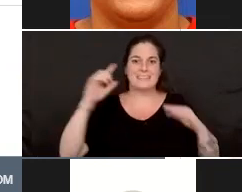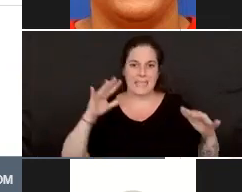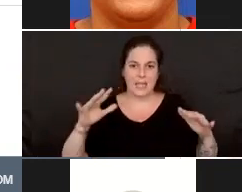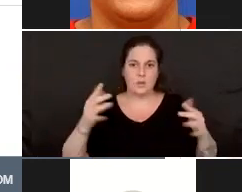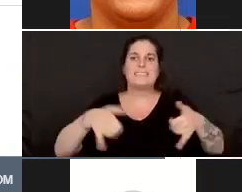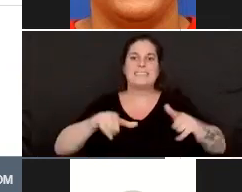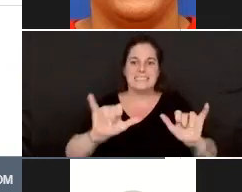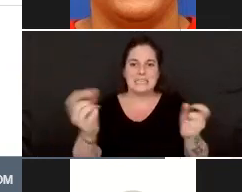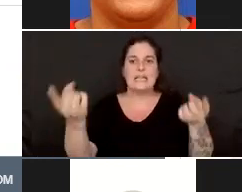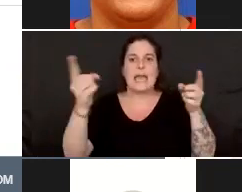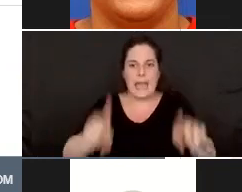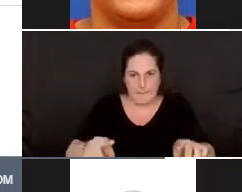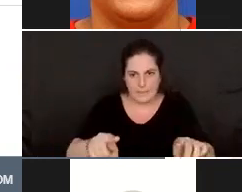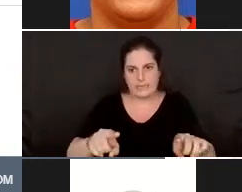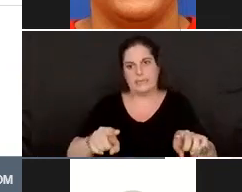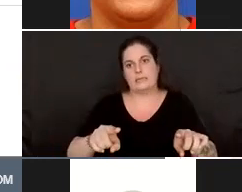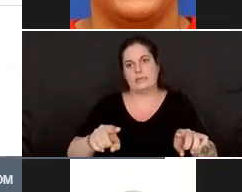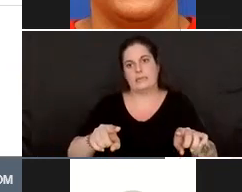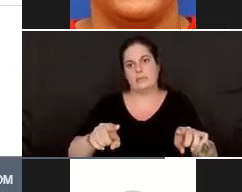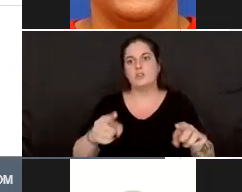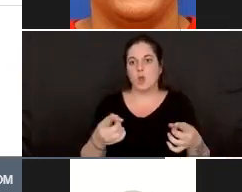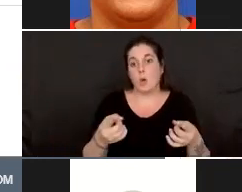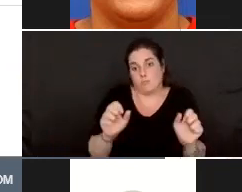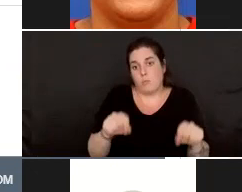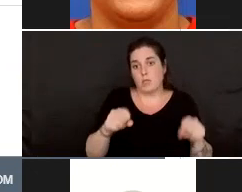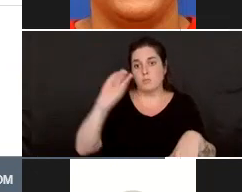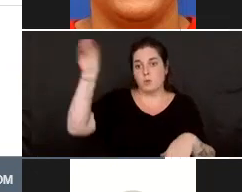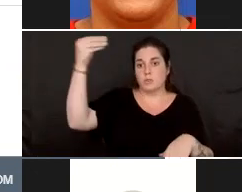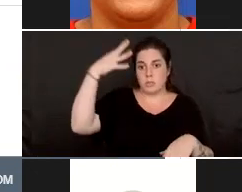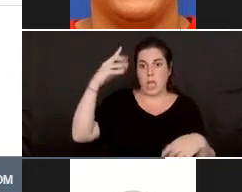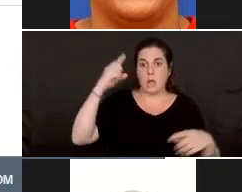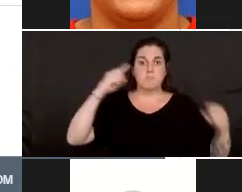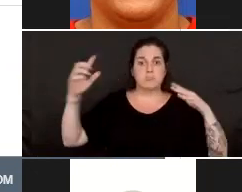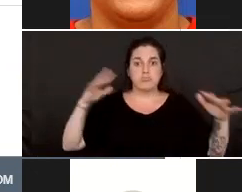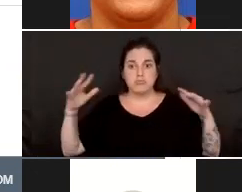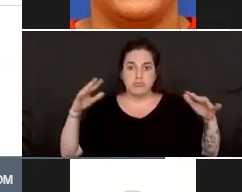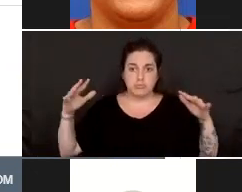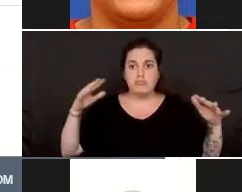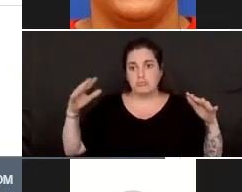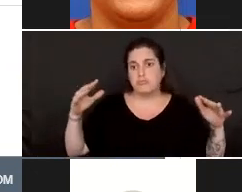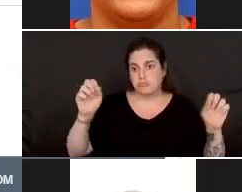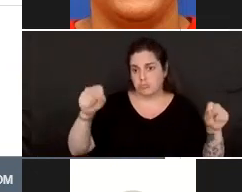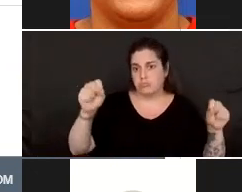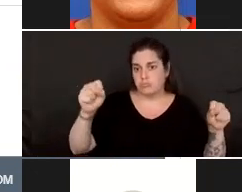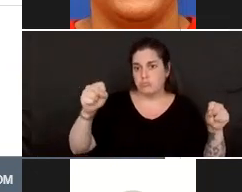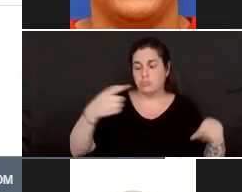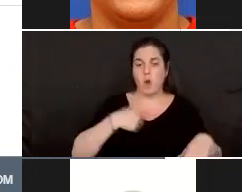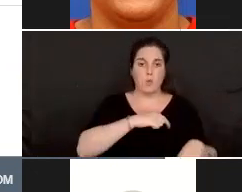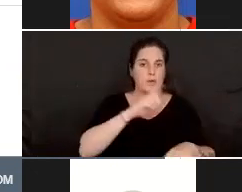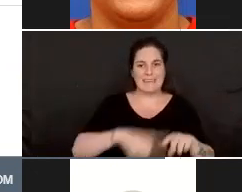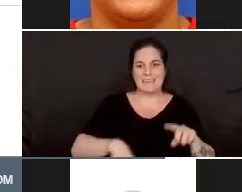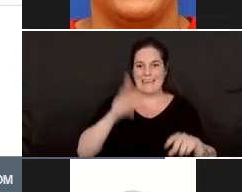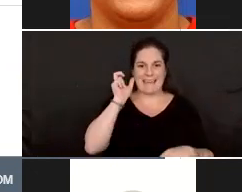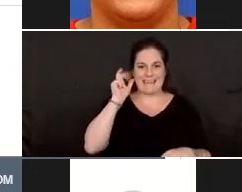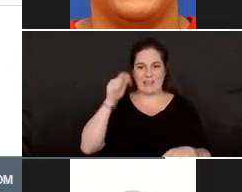So it is very much possible that the sun is making noises of some sort, and we can't hear it in our space.